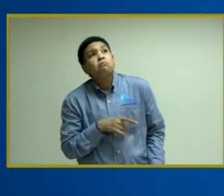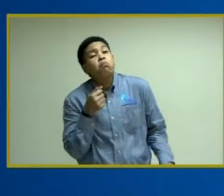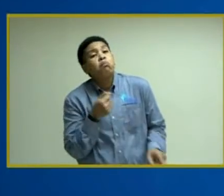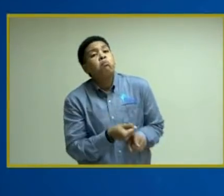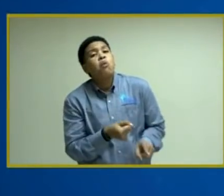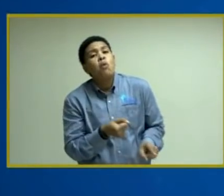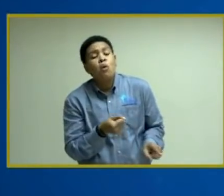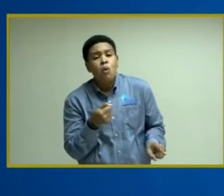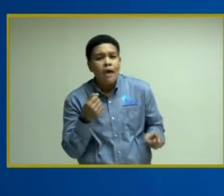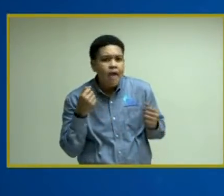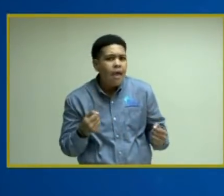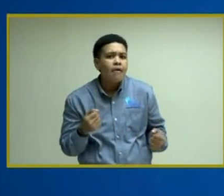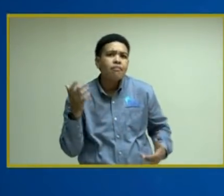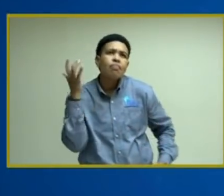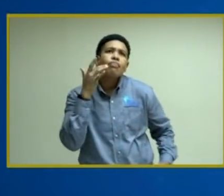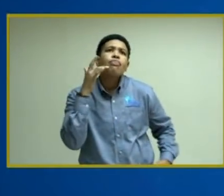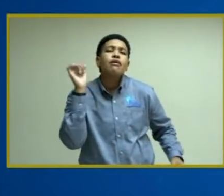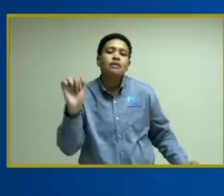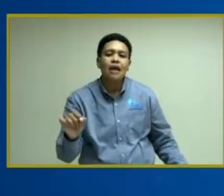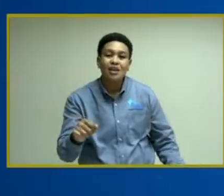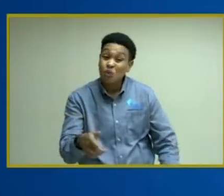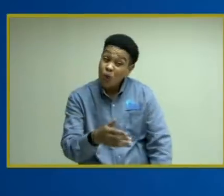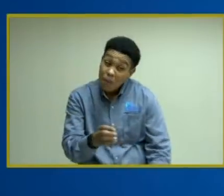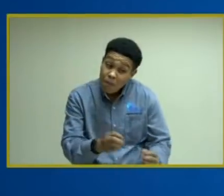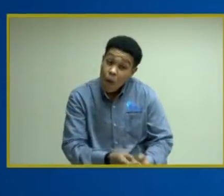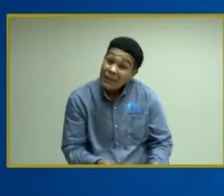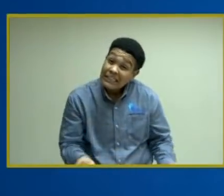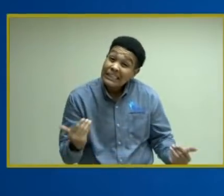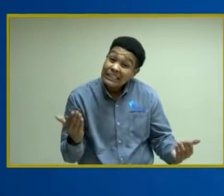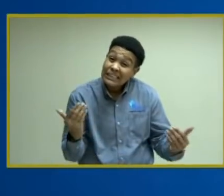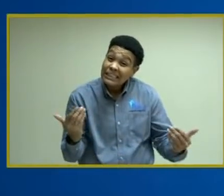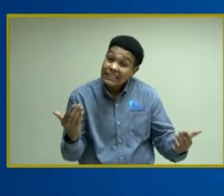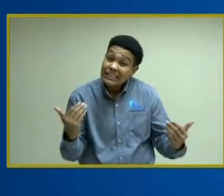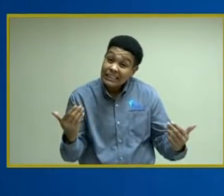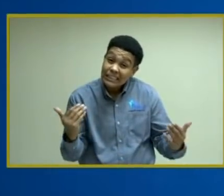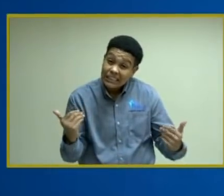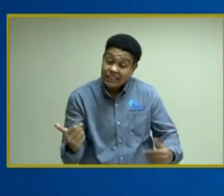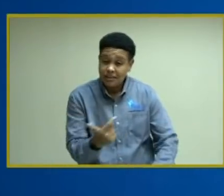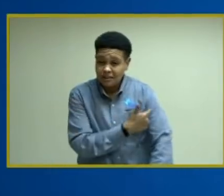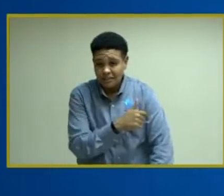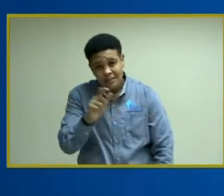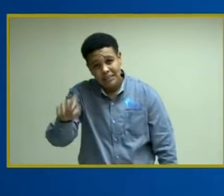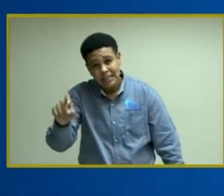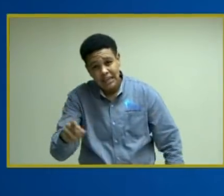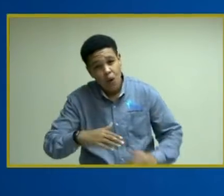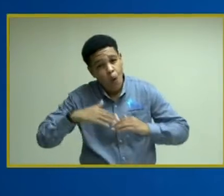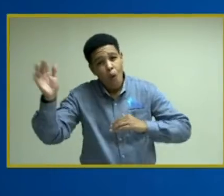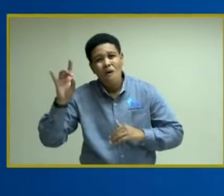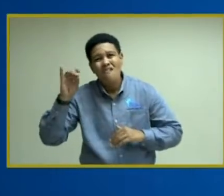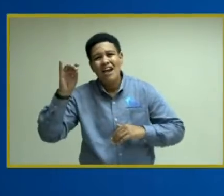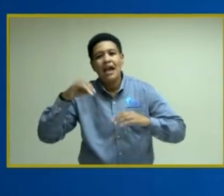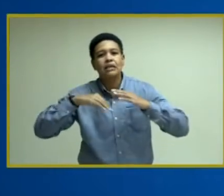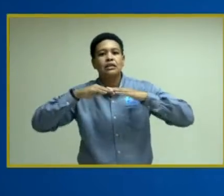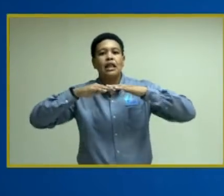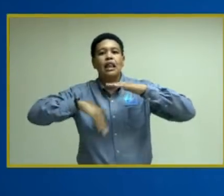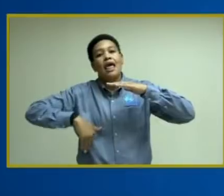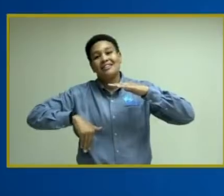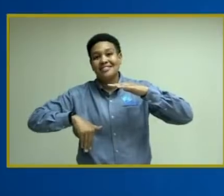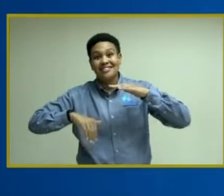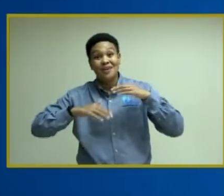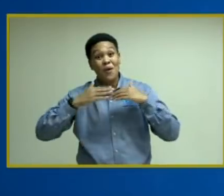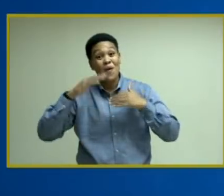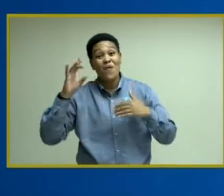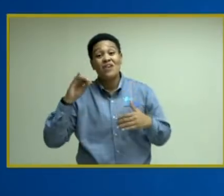their vaccination coverages high. And you notice that in the over 80, it is less. It is